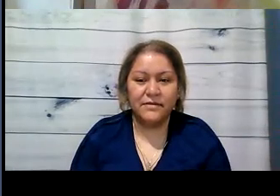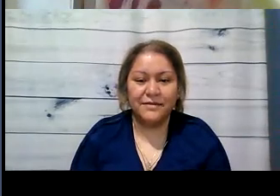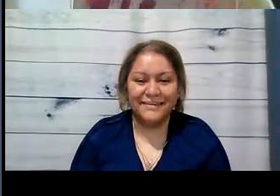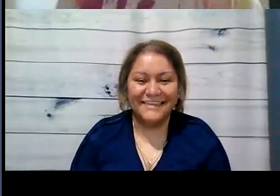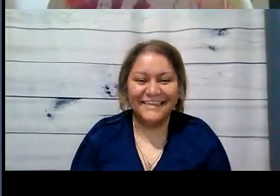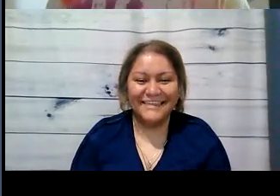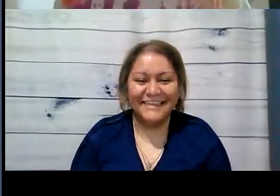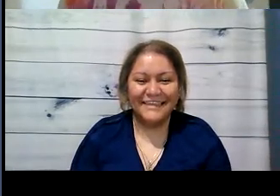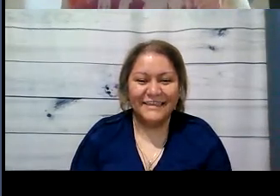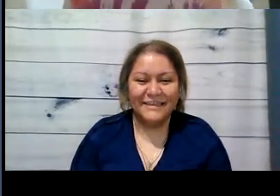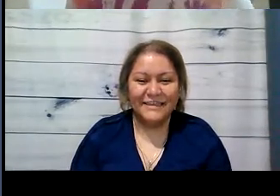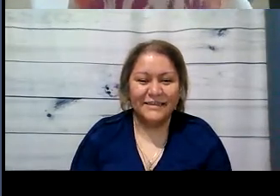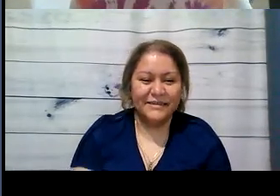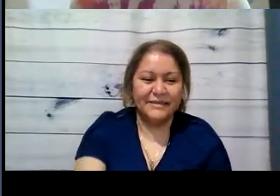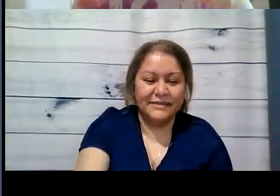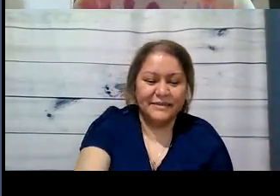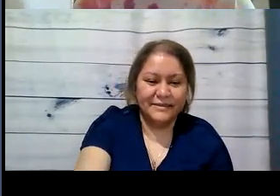Perlman.